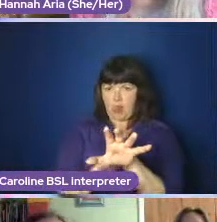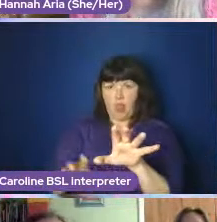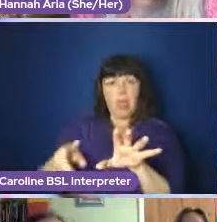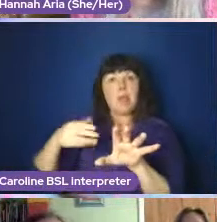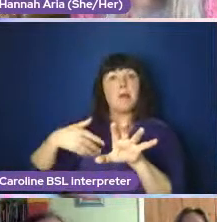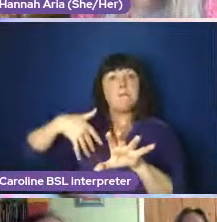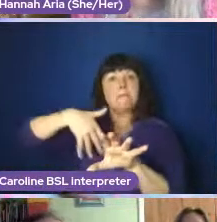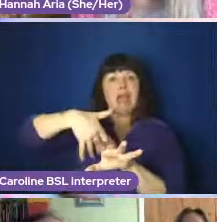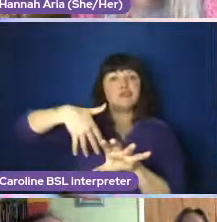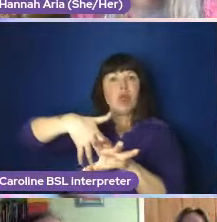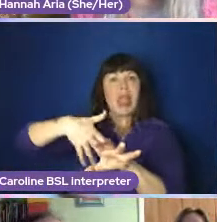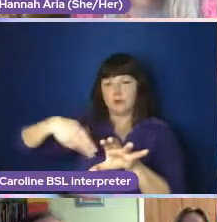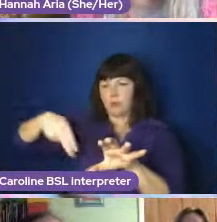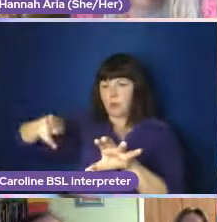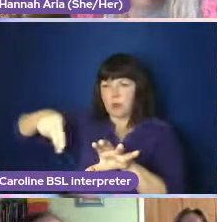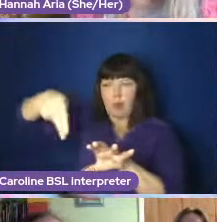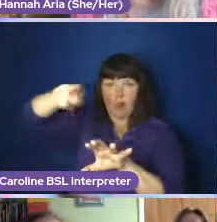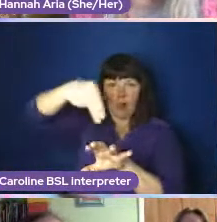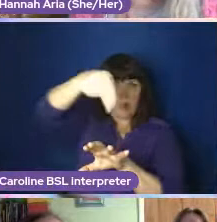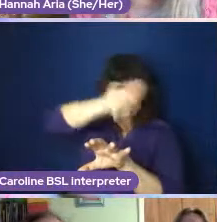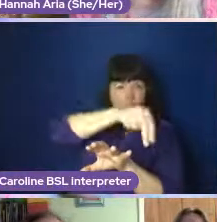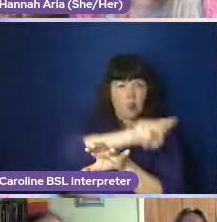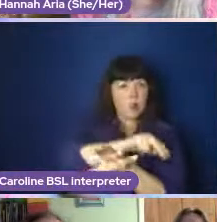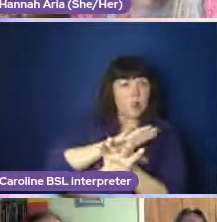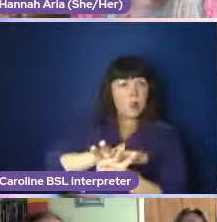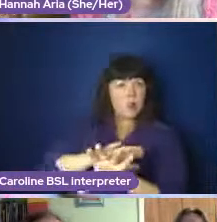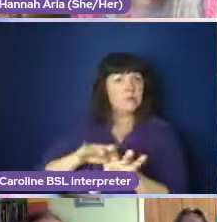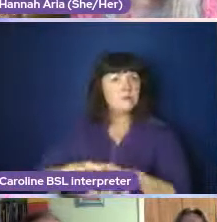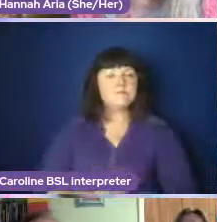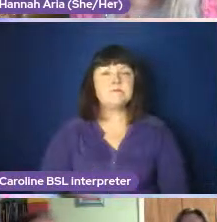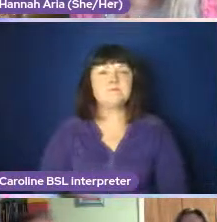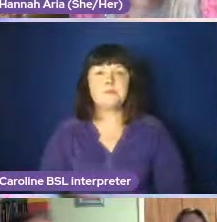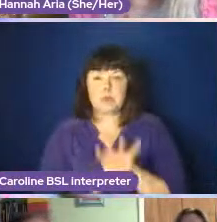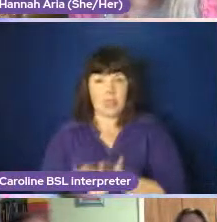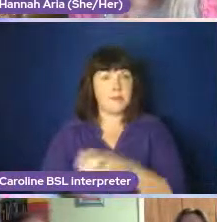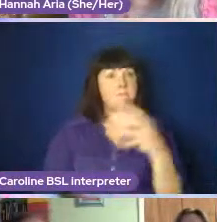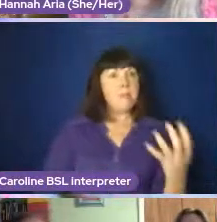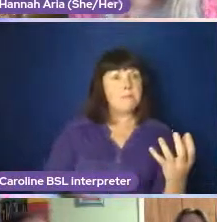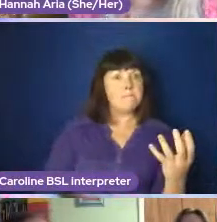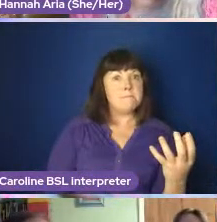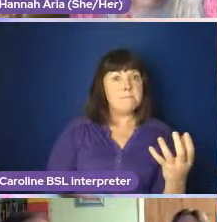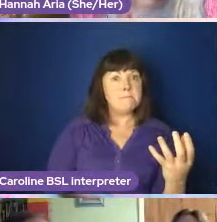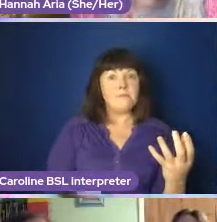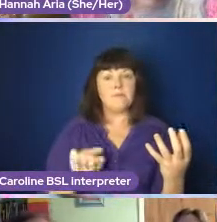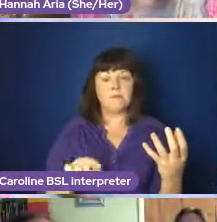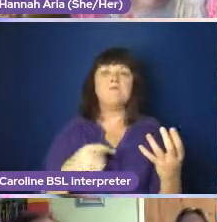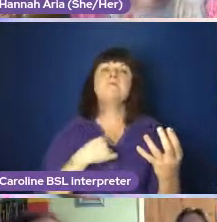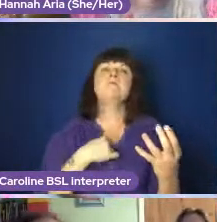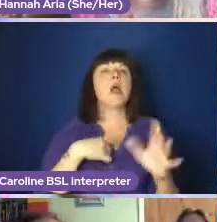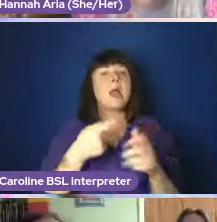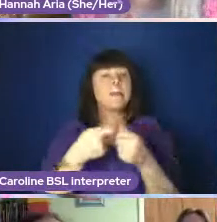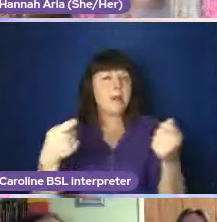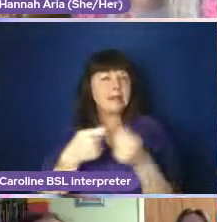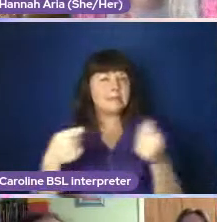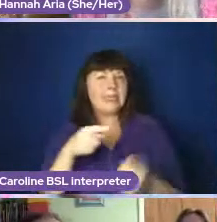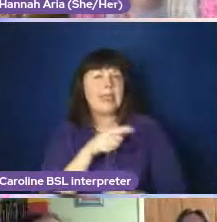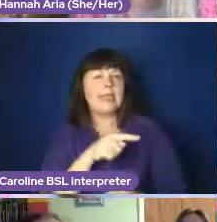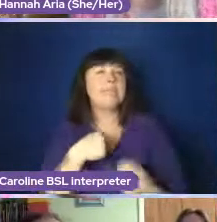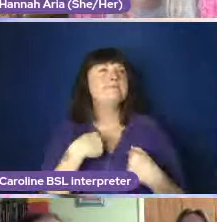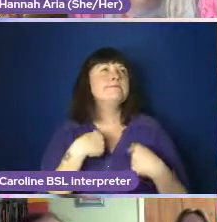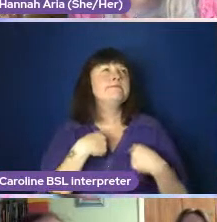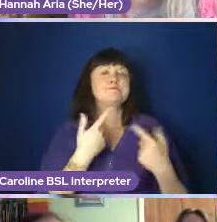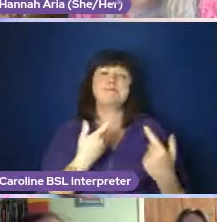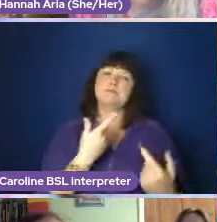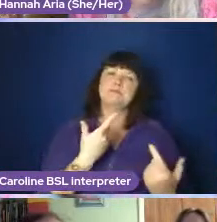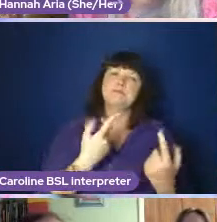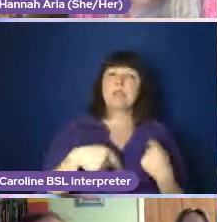afterwards. Now, as it happens, I had a magazine from something I belong to, which is actually